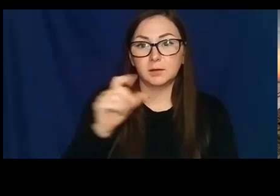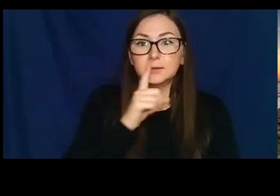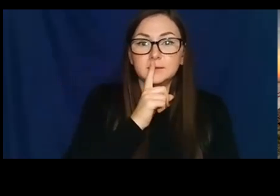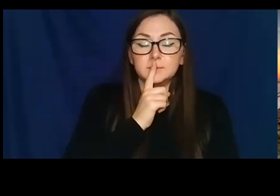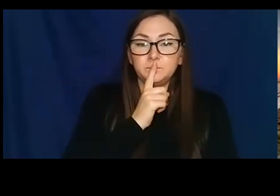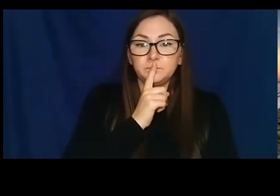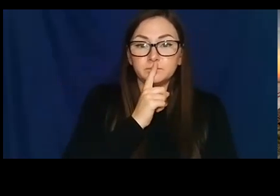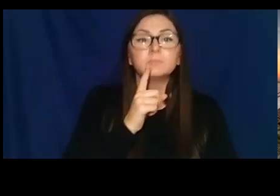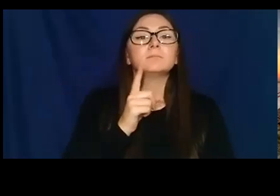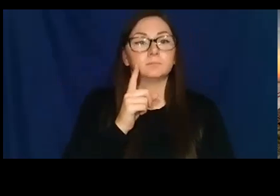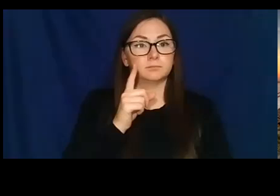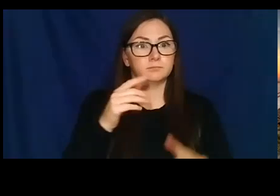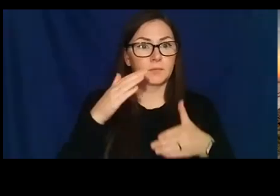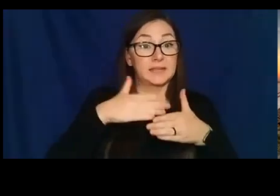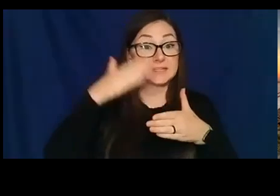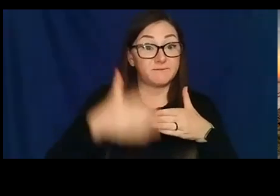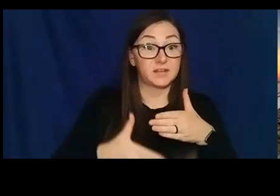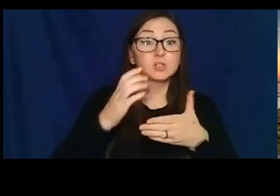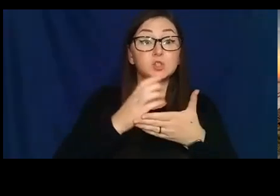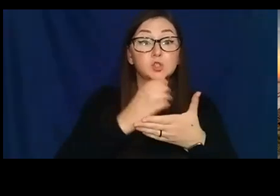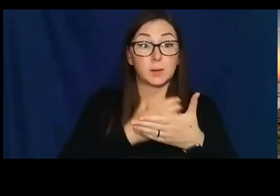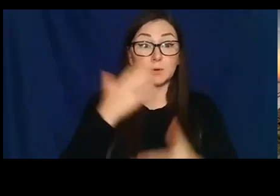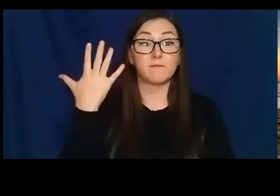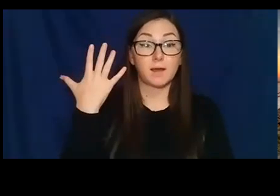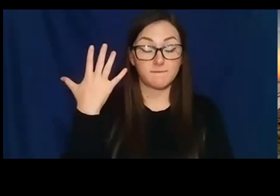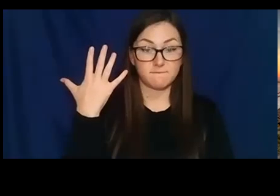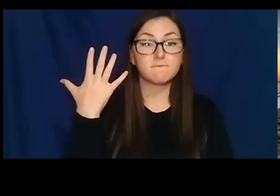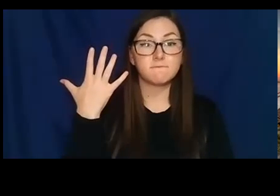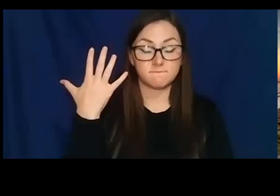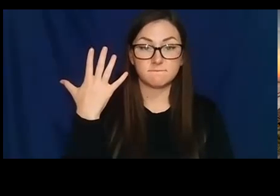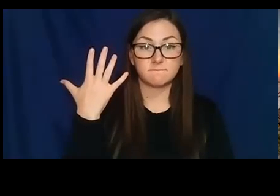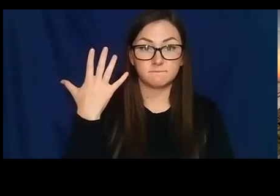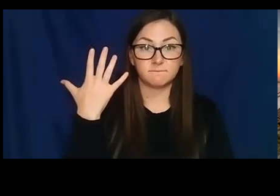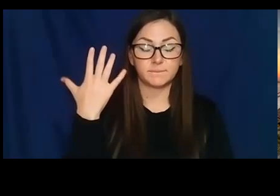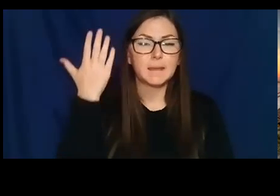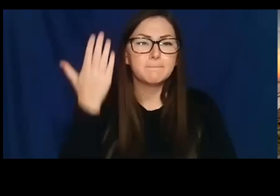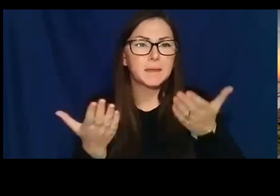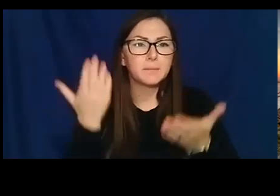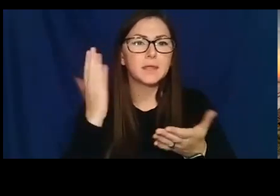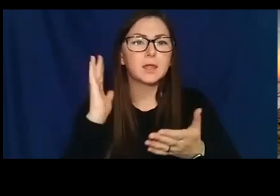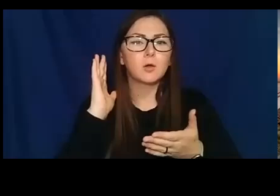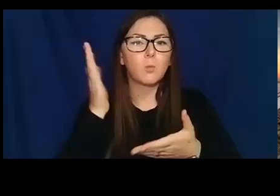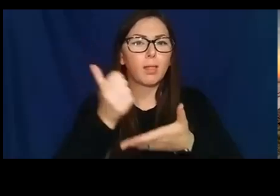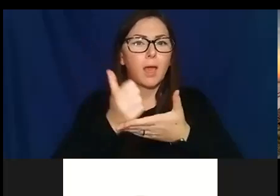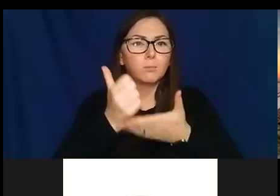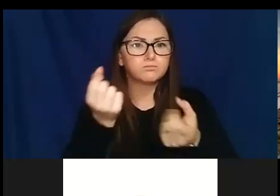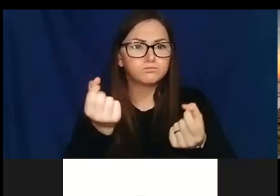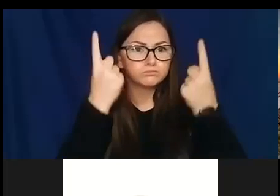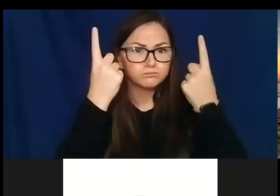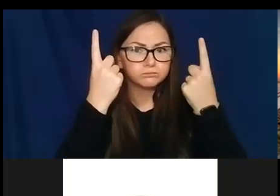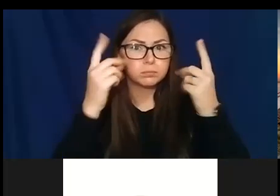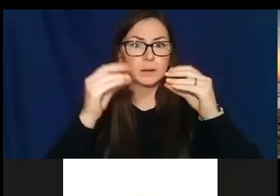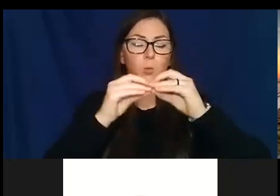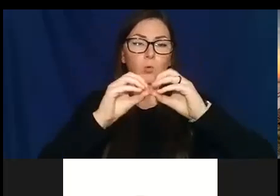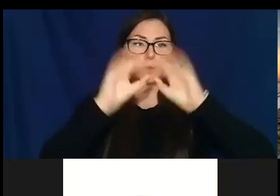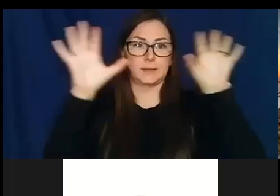finish chapter 5, and maybe things will be a little bit clearer, okay? And if not,